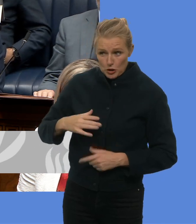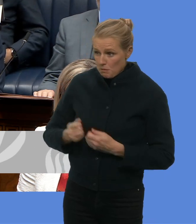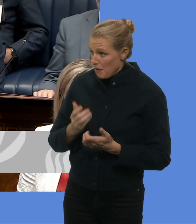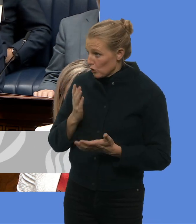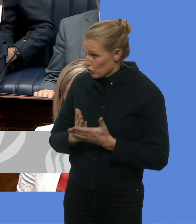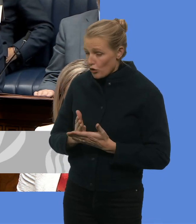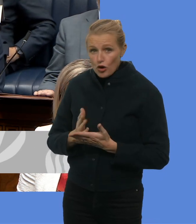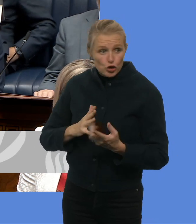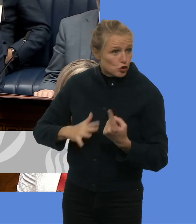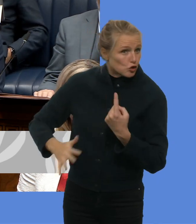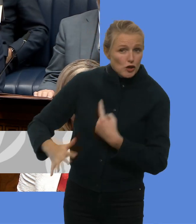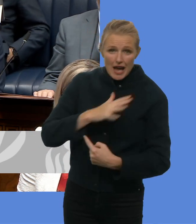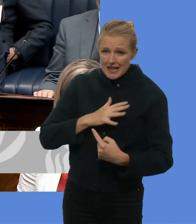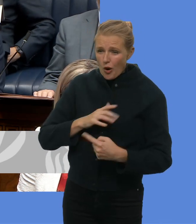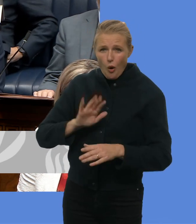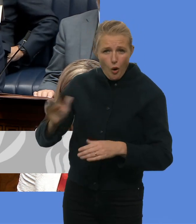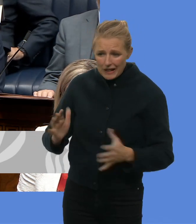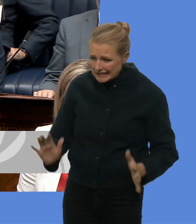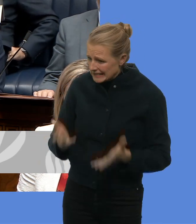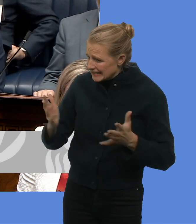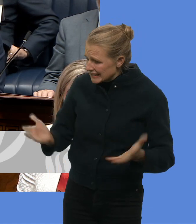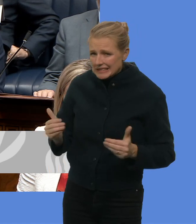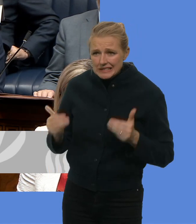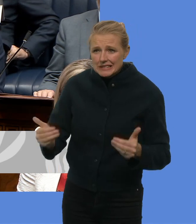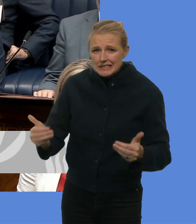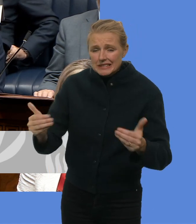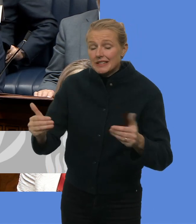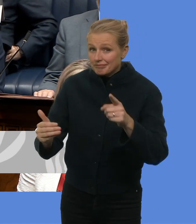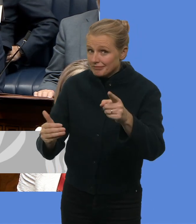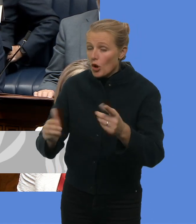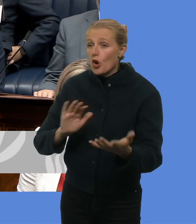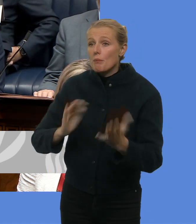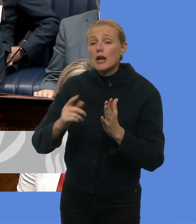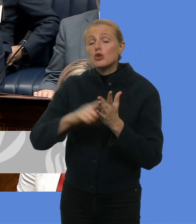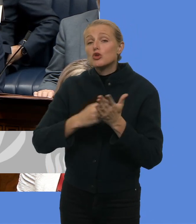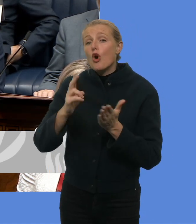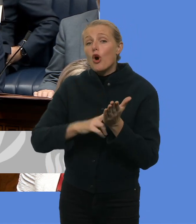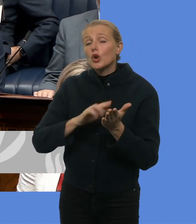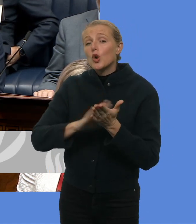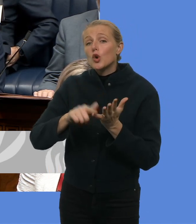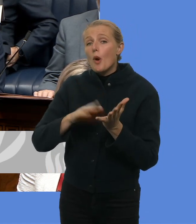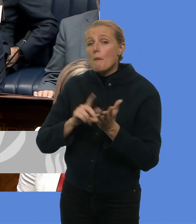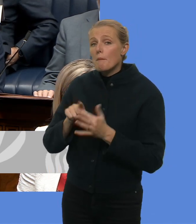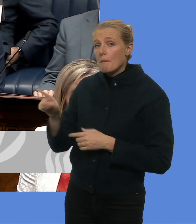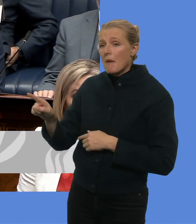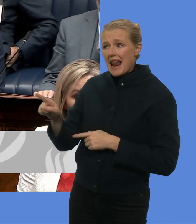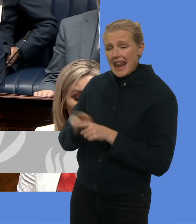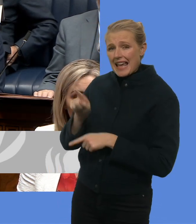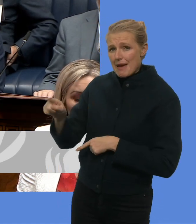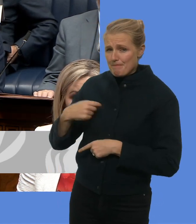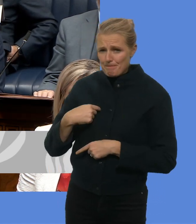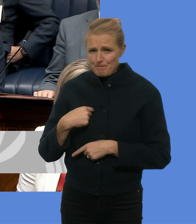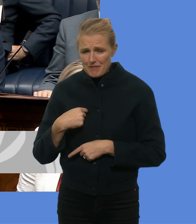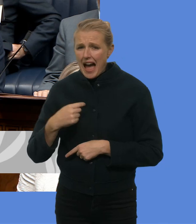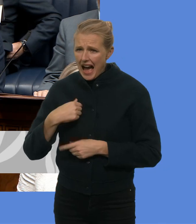our society forward. And unlike his previous leader, the late John Hume, I do have concern and share